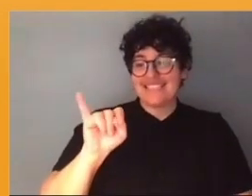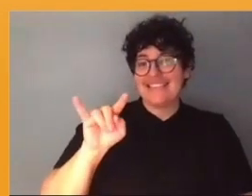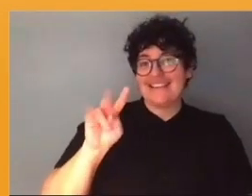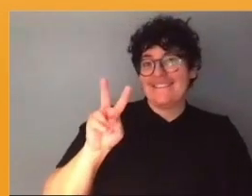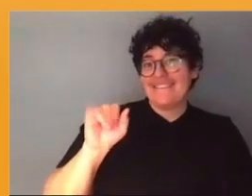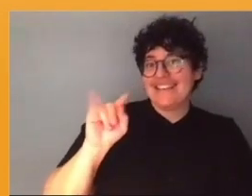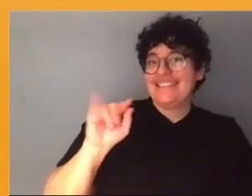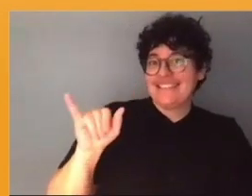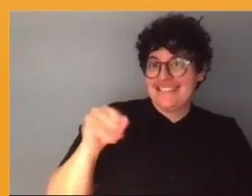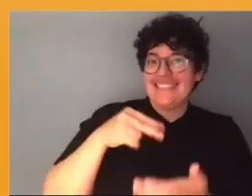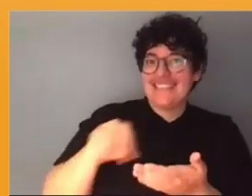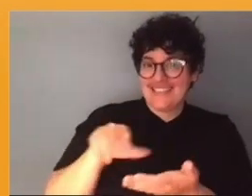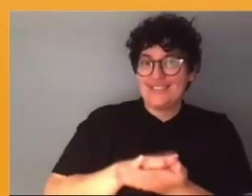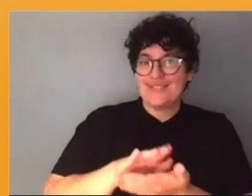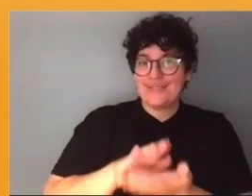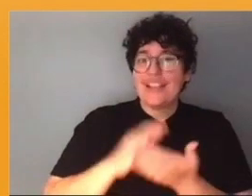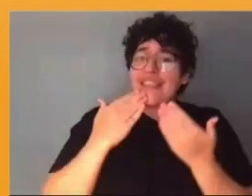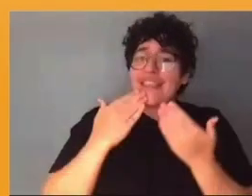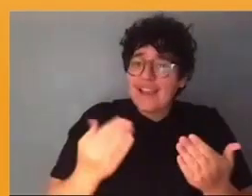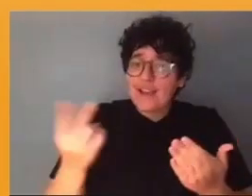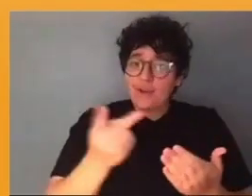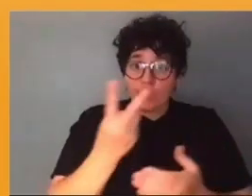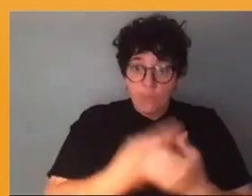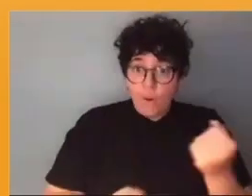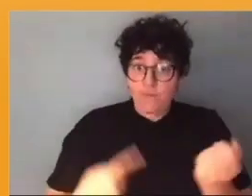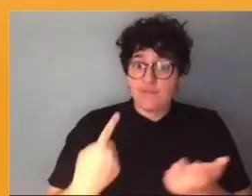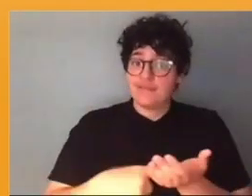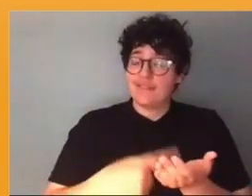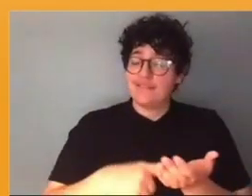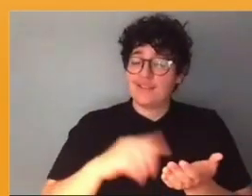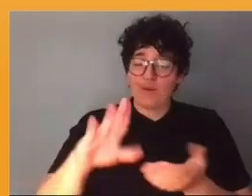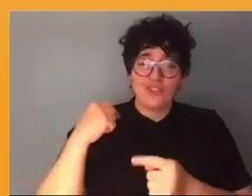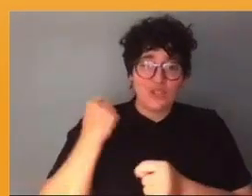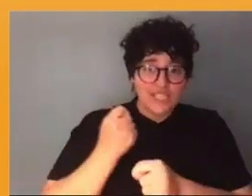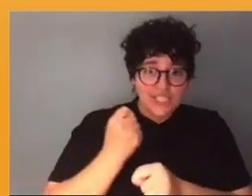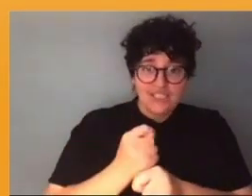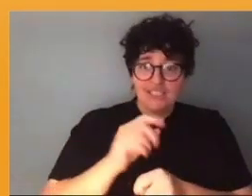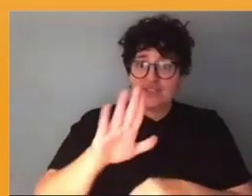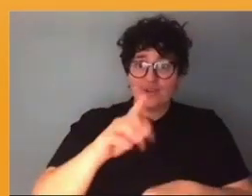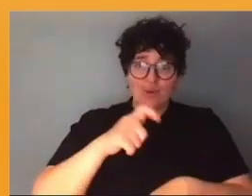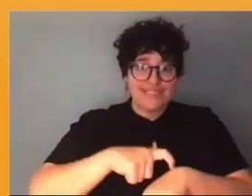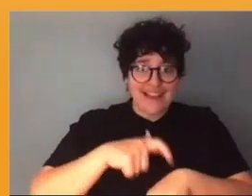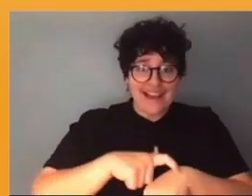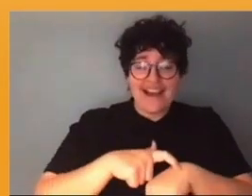to your traditions. It's been a pleasure to speak with you and to hear so much about